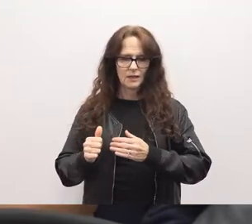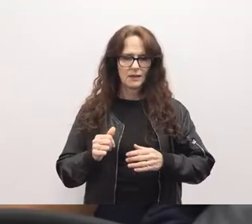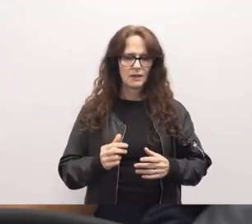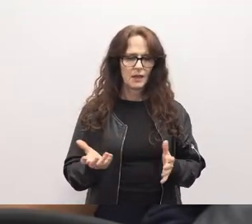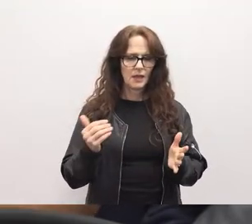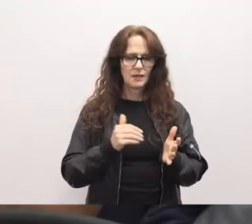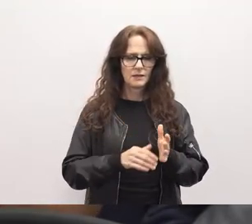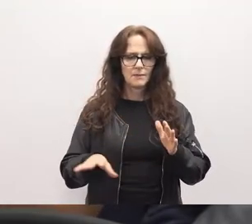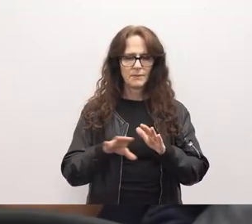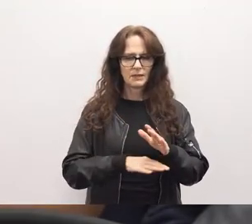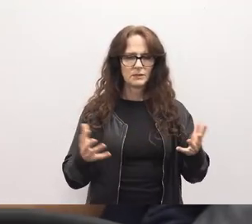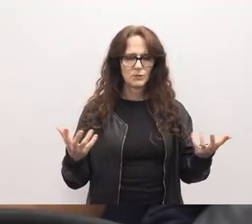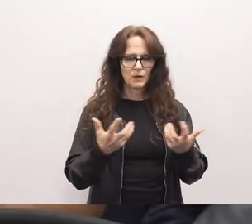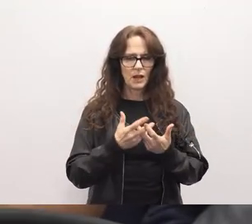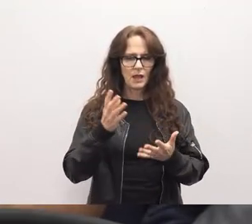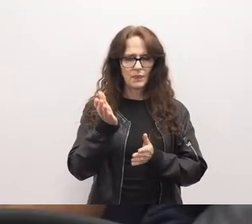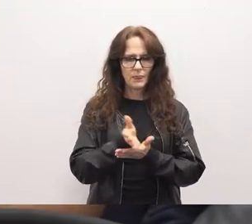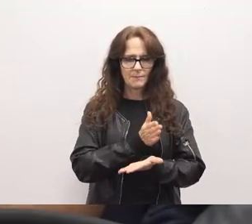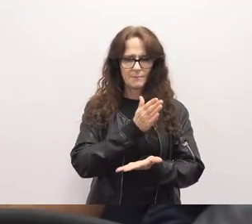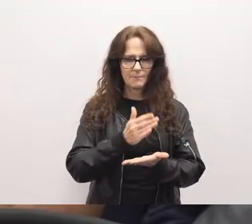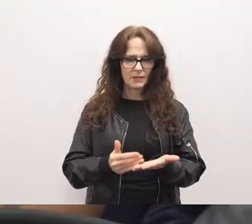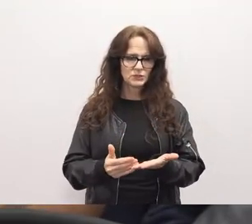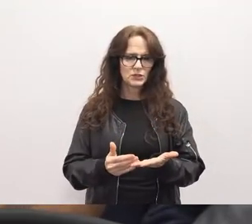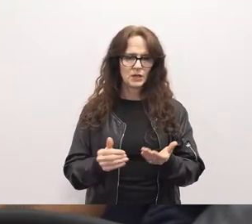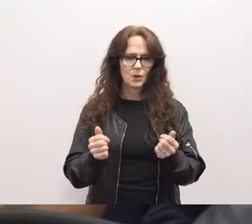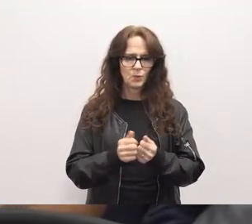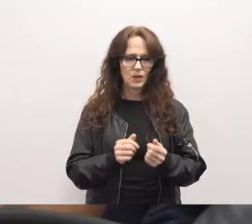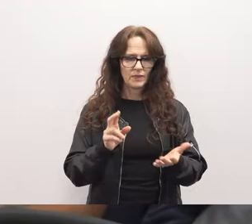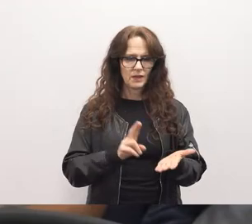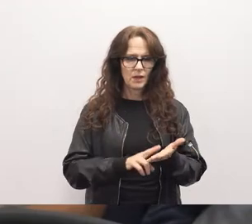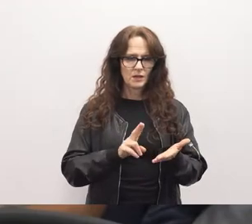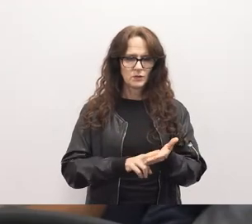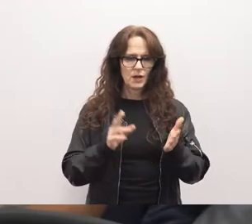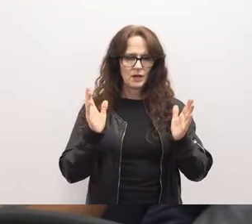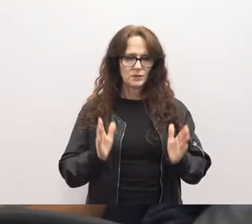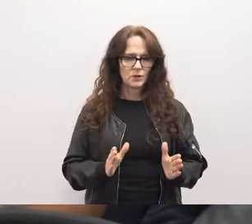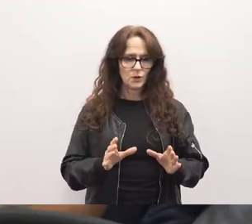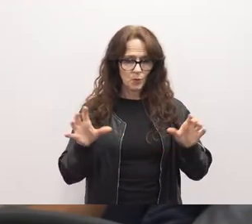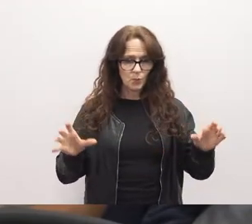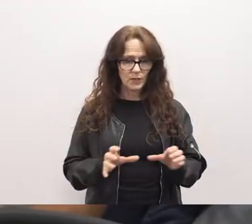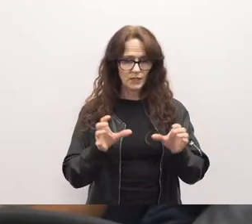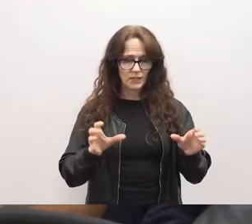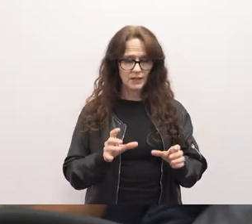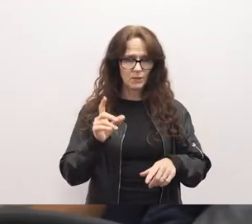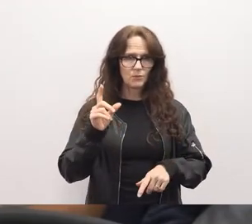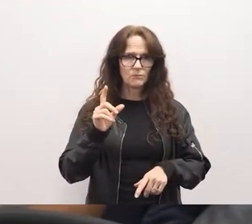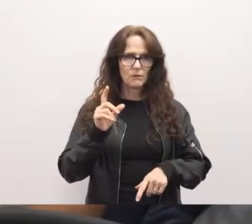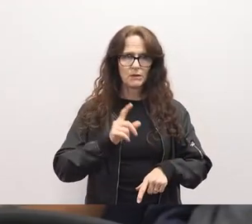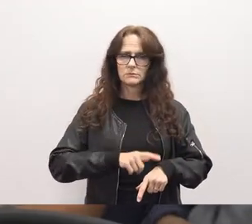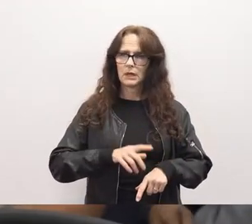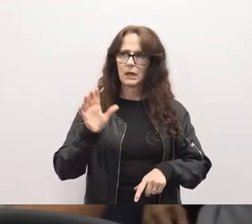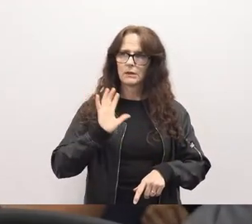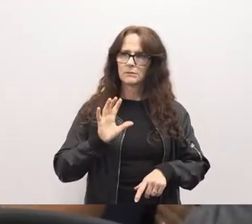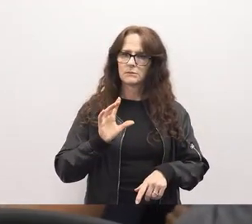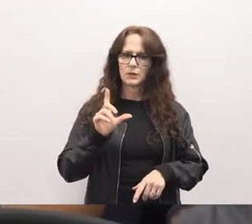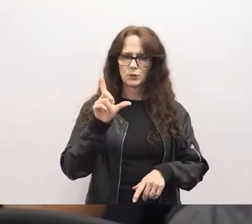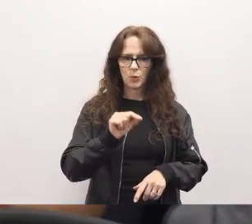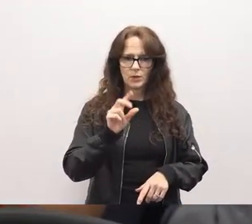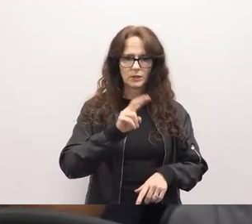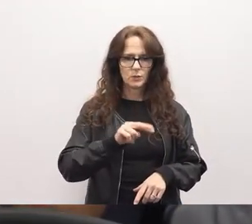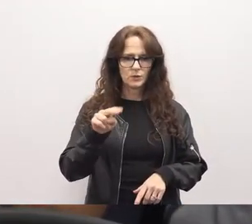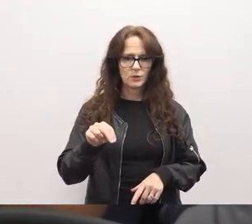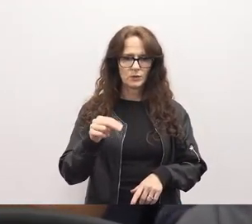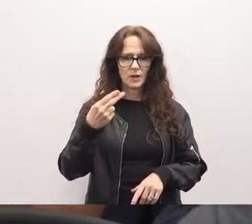and basically realign our budget with our contractor. So we did that at one point in time in late 2022 for